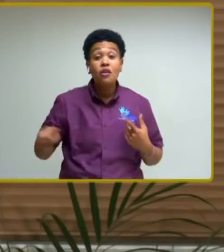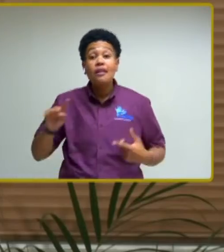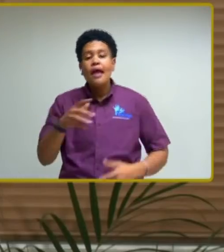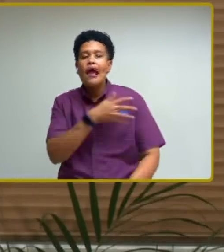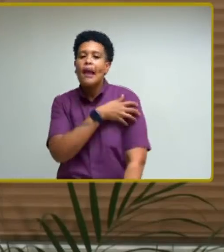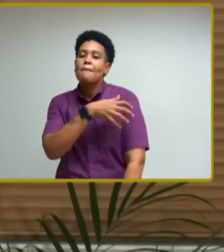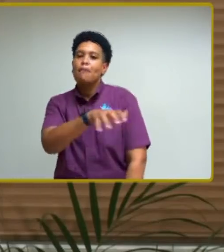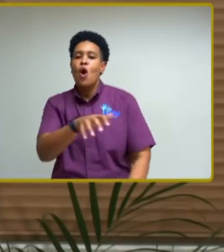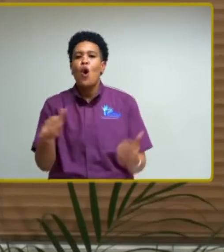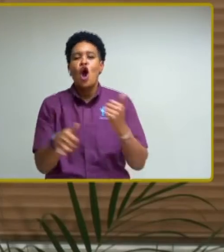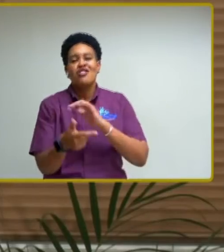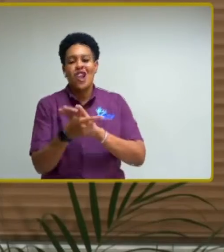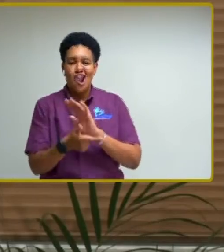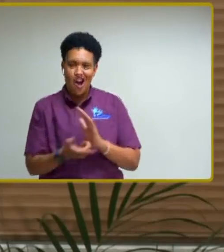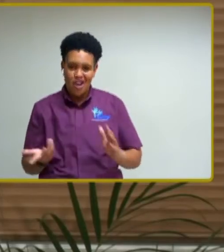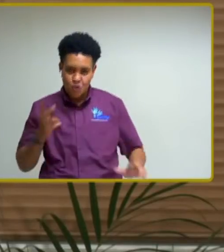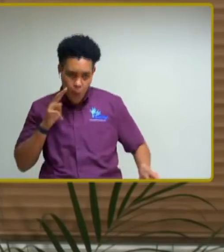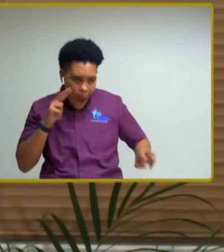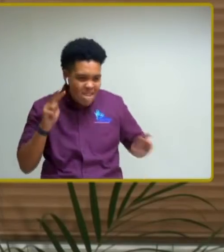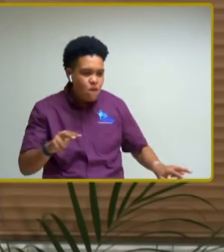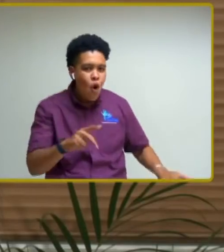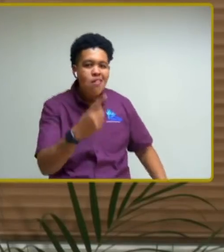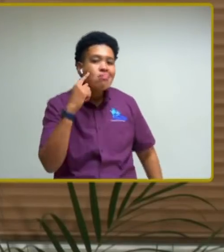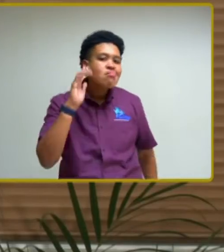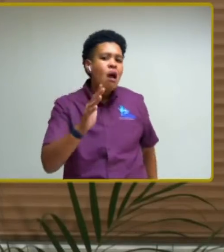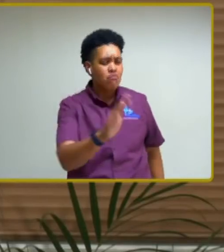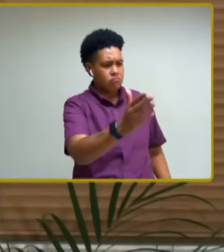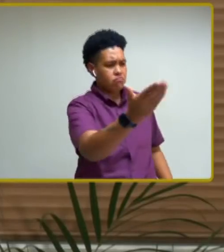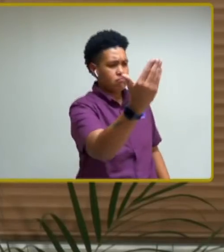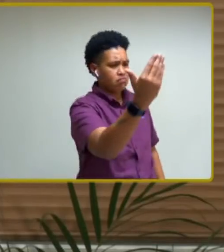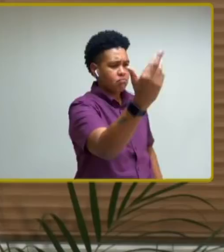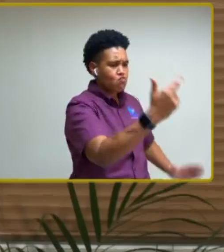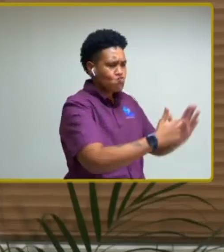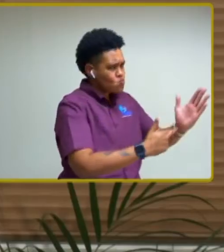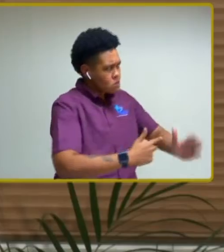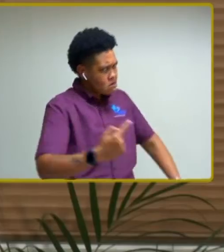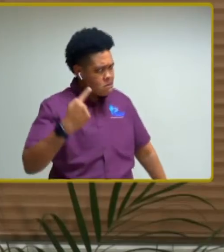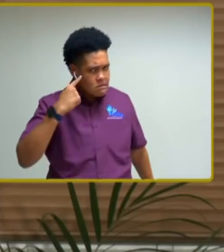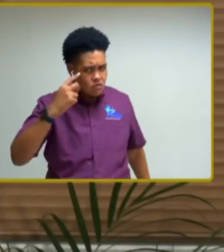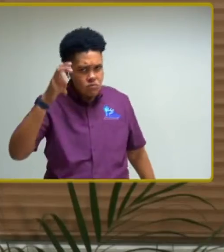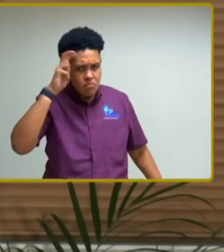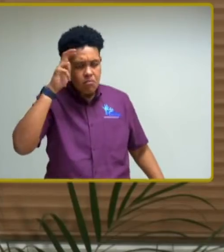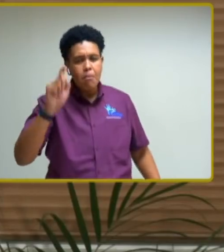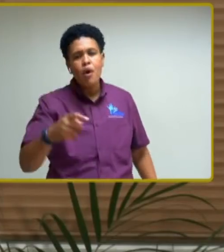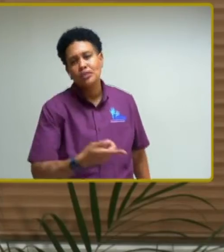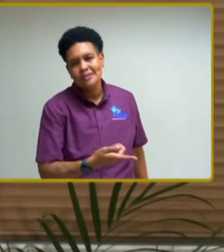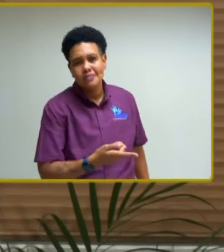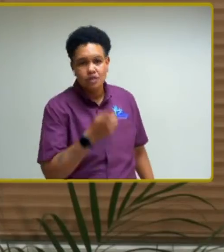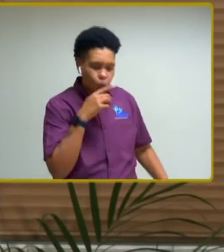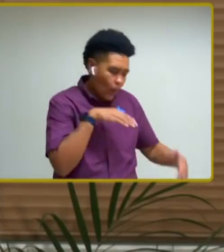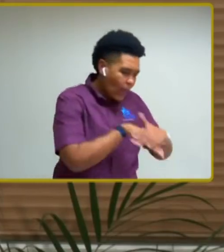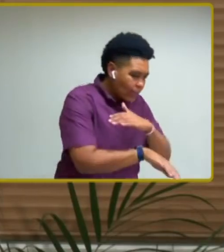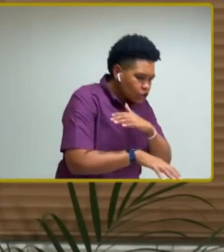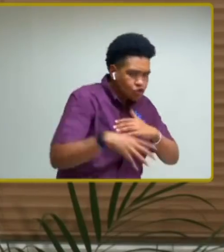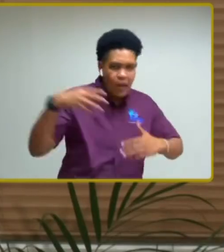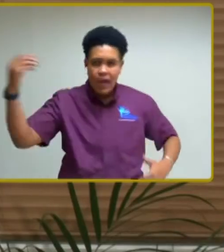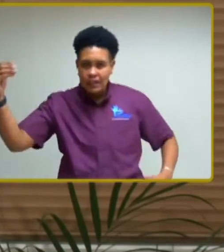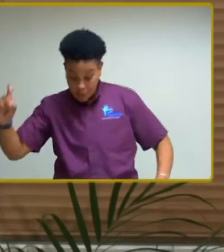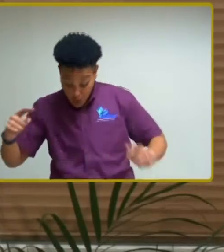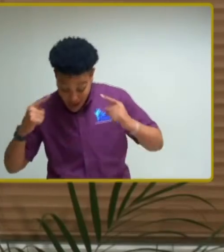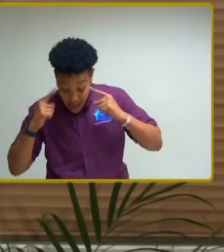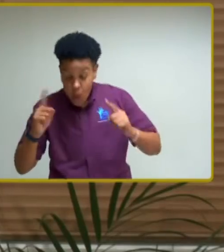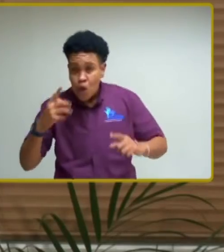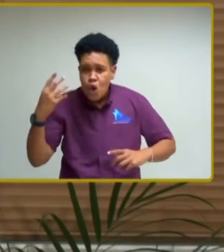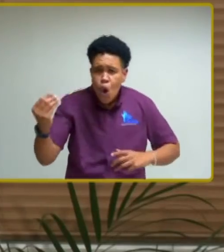empowered under law to enforce the rules of engagement. So in terms of entry and exit, where you